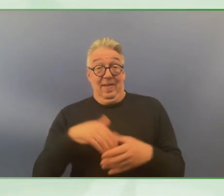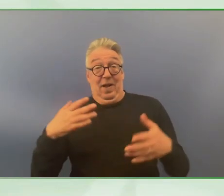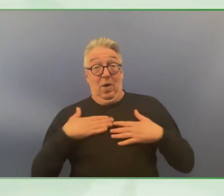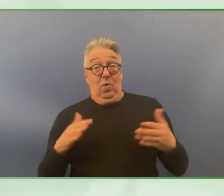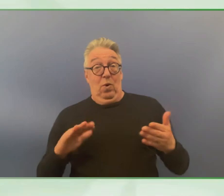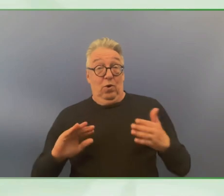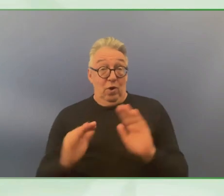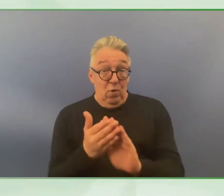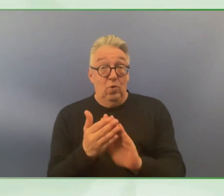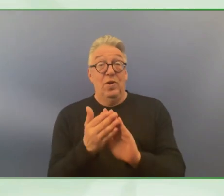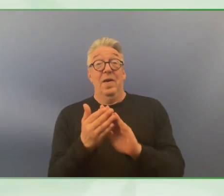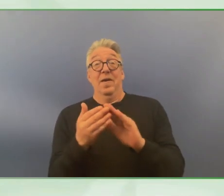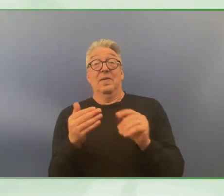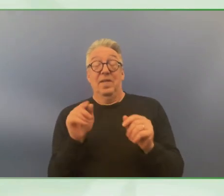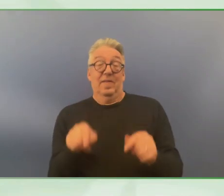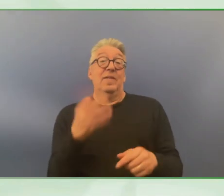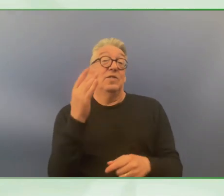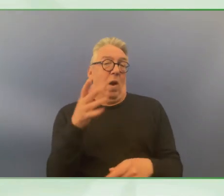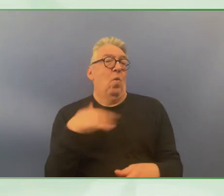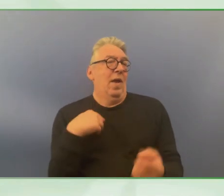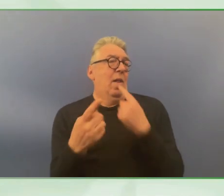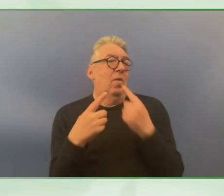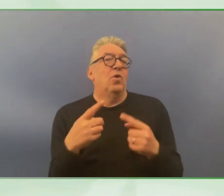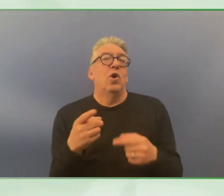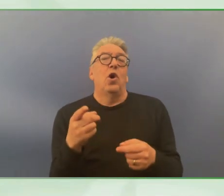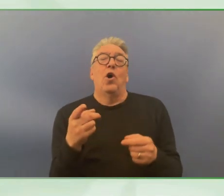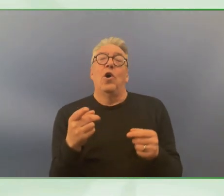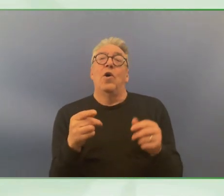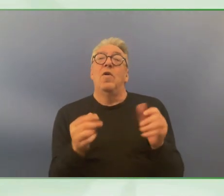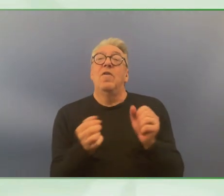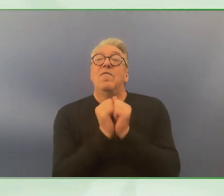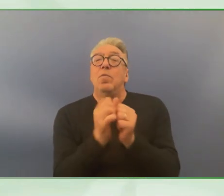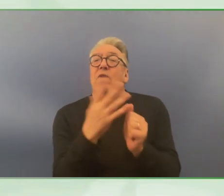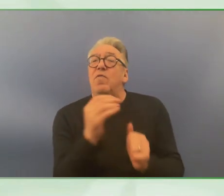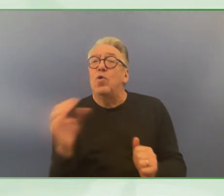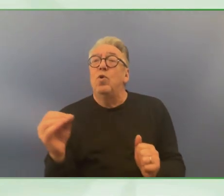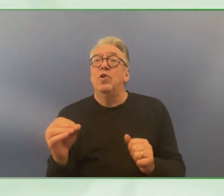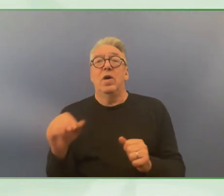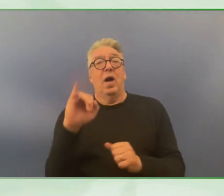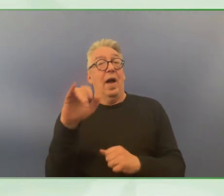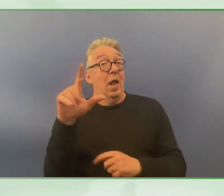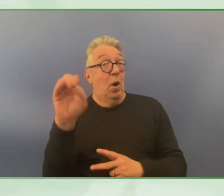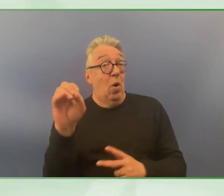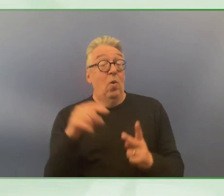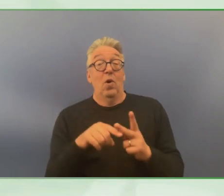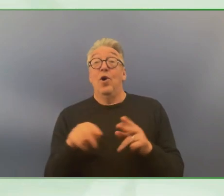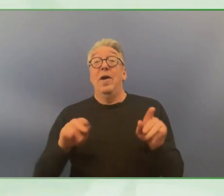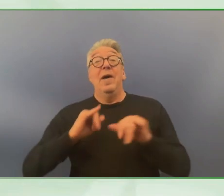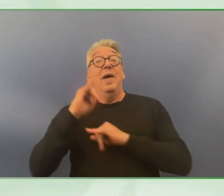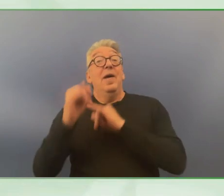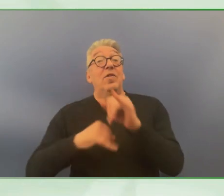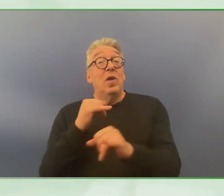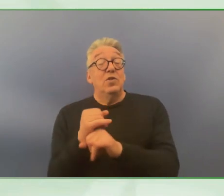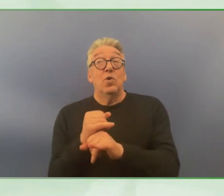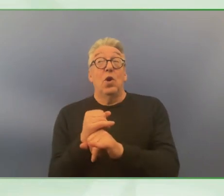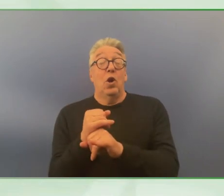with organizations like Valuable 500, the International Labour Organization, the International Association of Accessibility